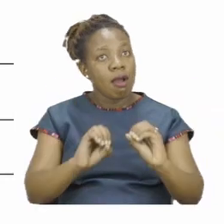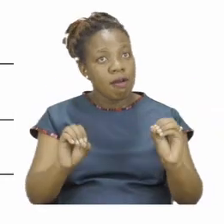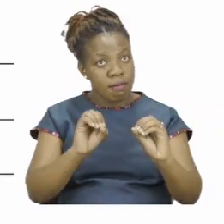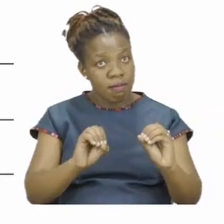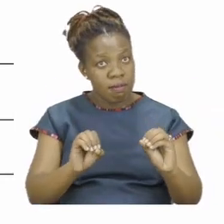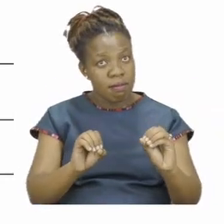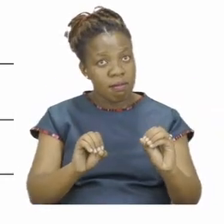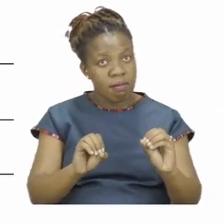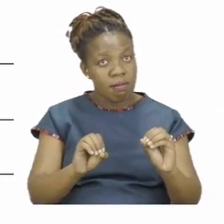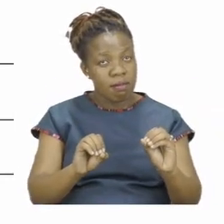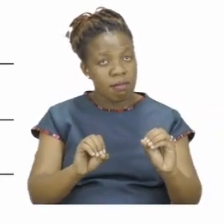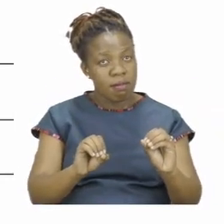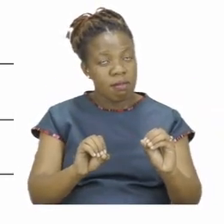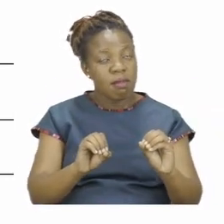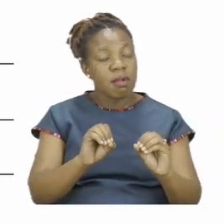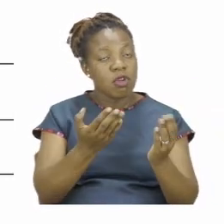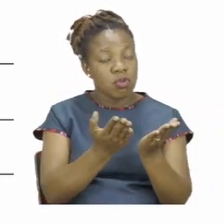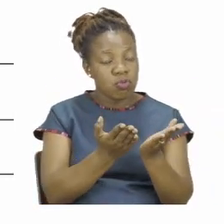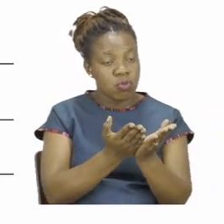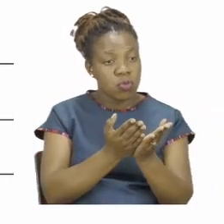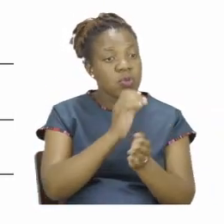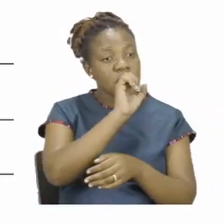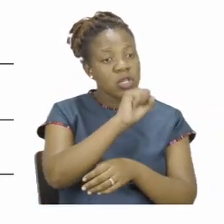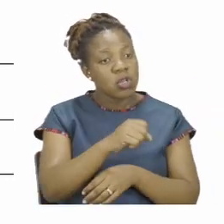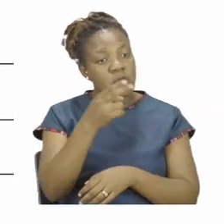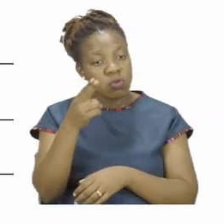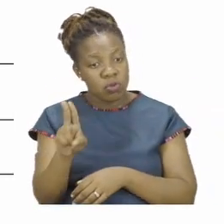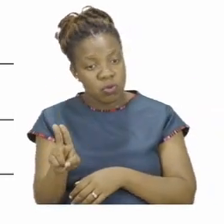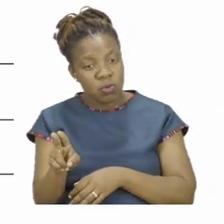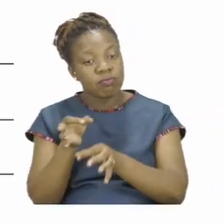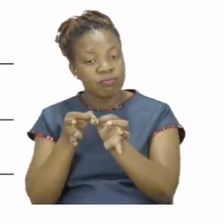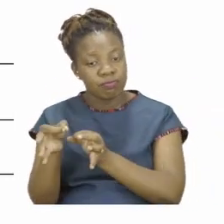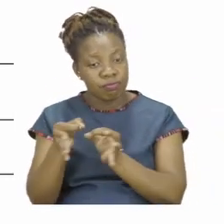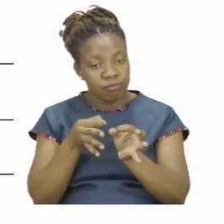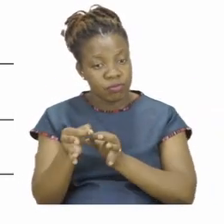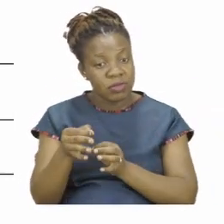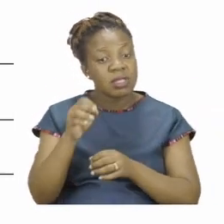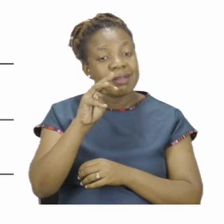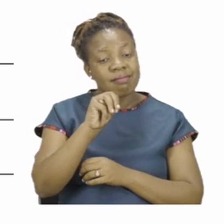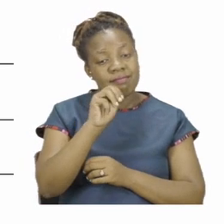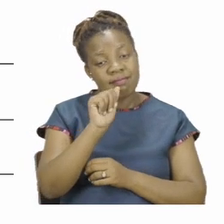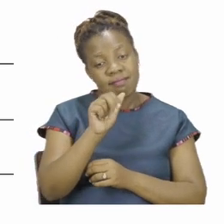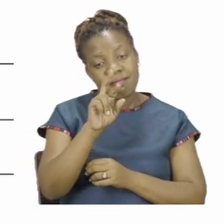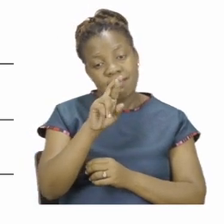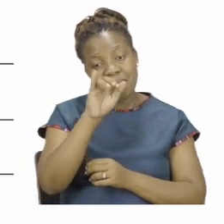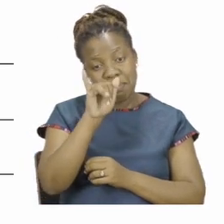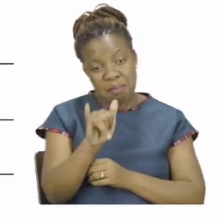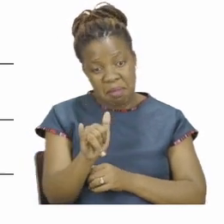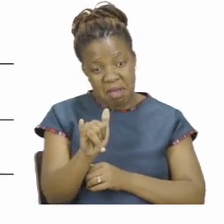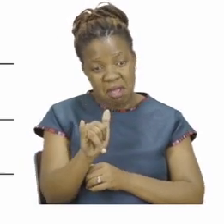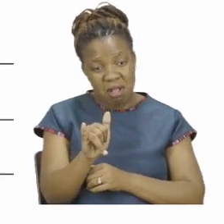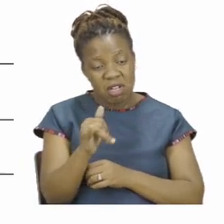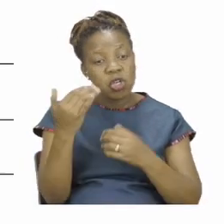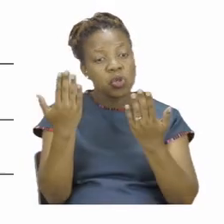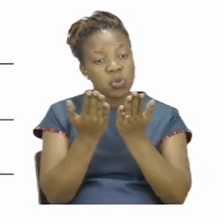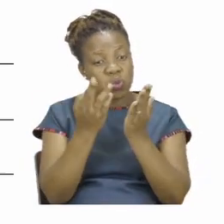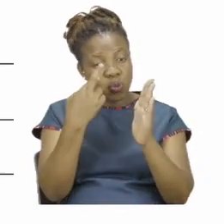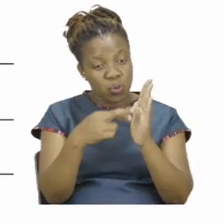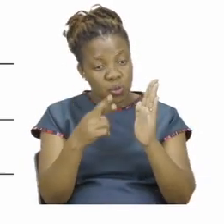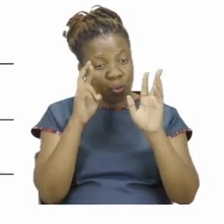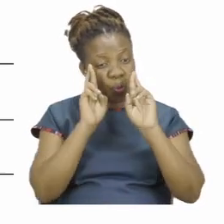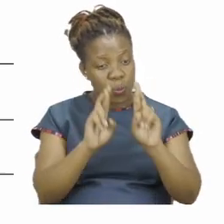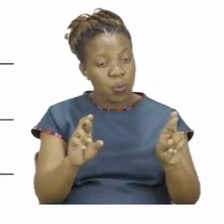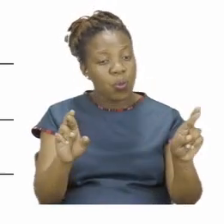no? Explain your answer. Number 6 says, what made the lamb wait for Mary and not